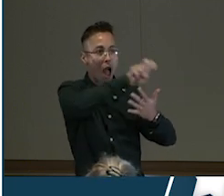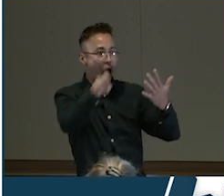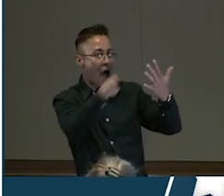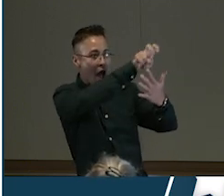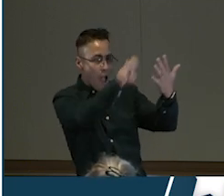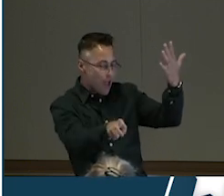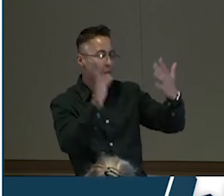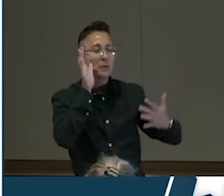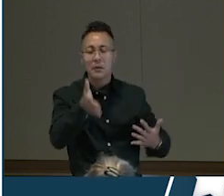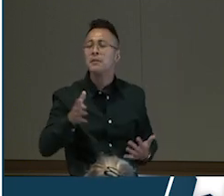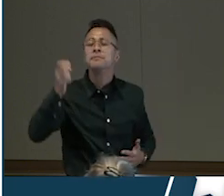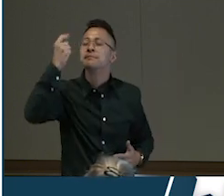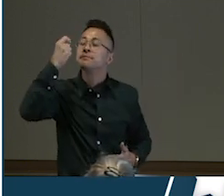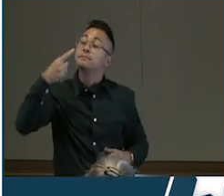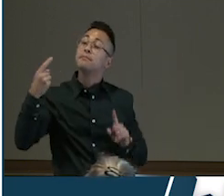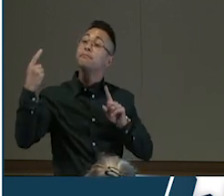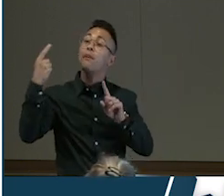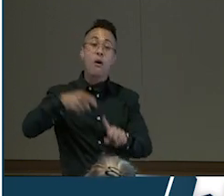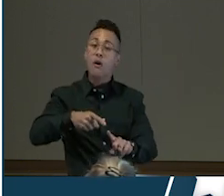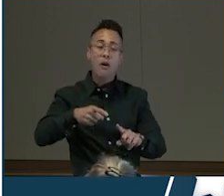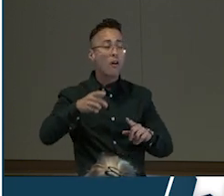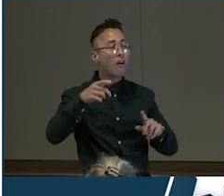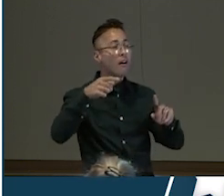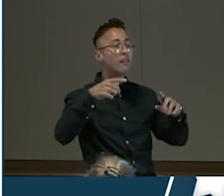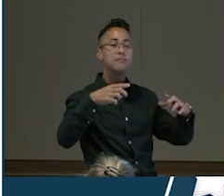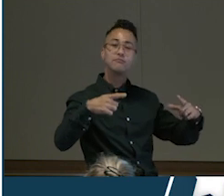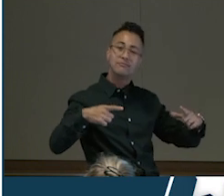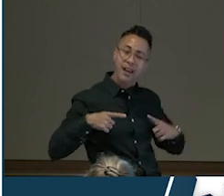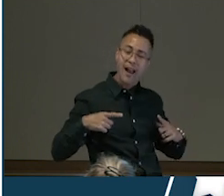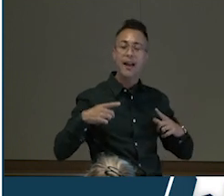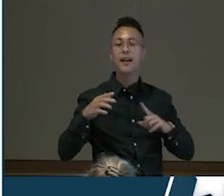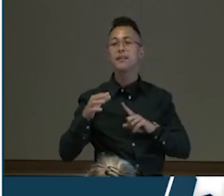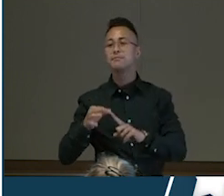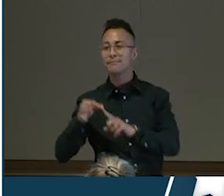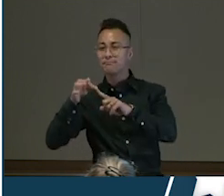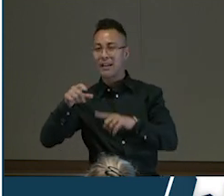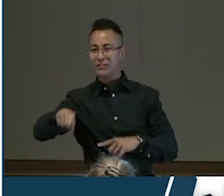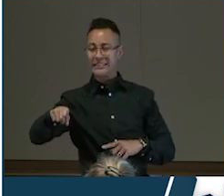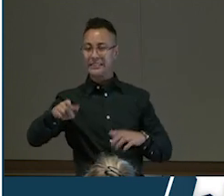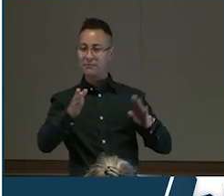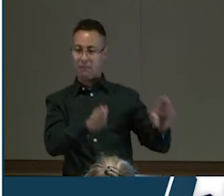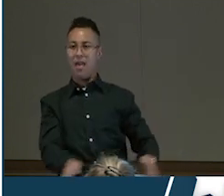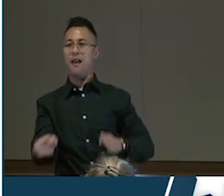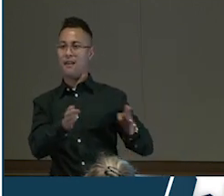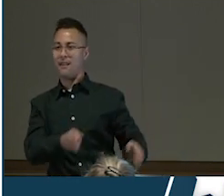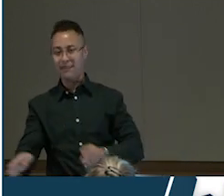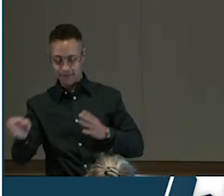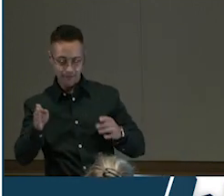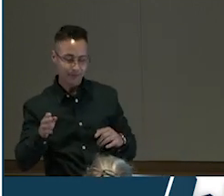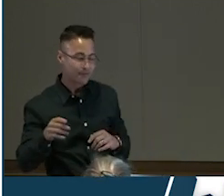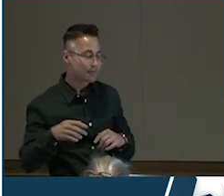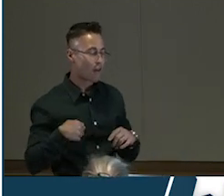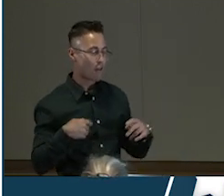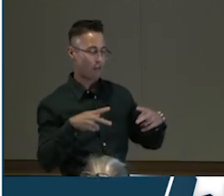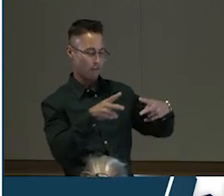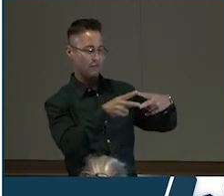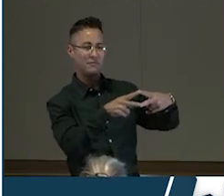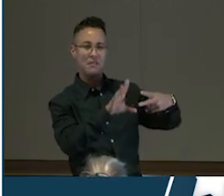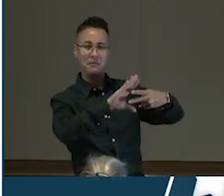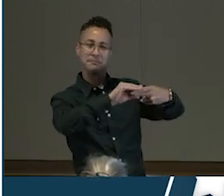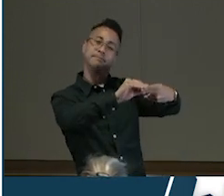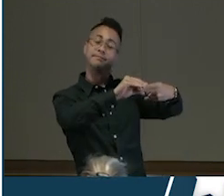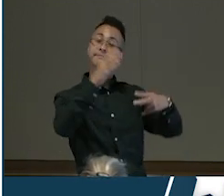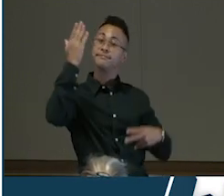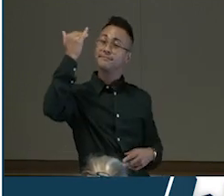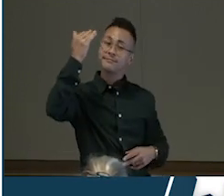the overall theme is going to be retirement and special needs planning, right? So I couple those two things together because they